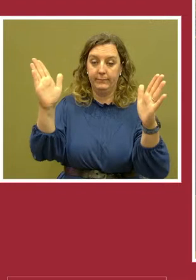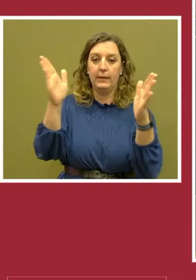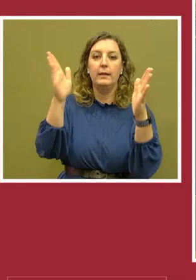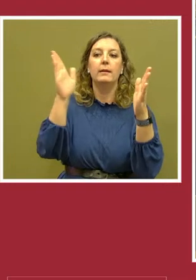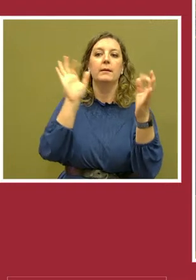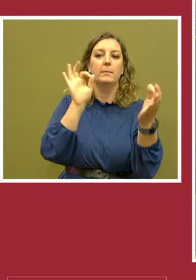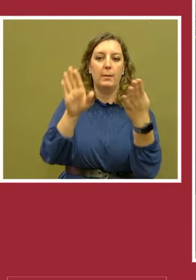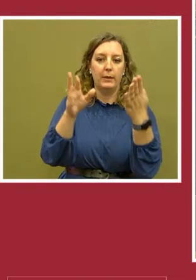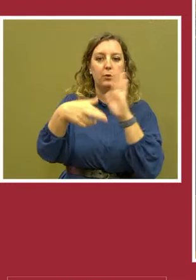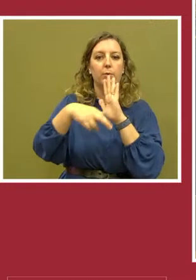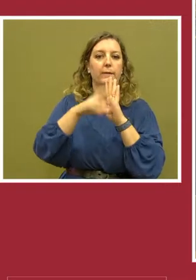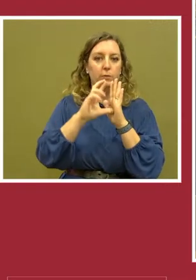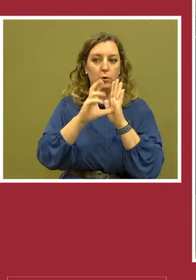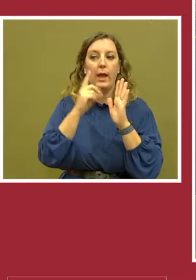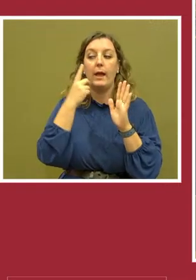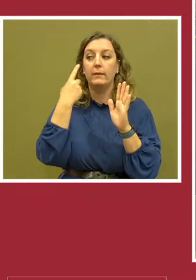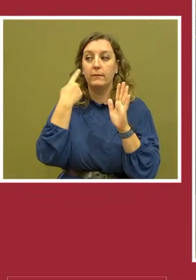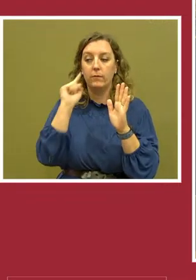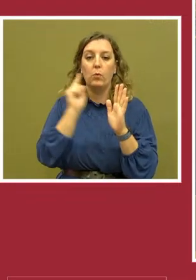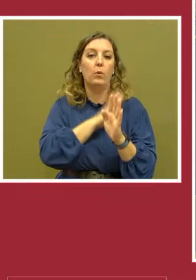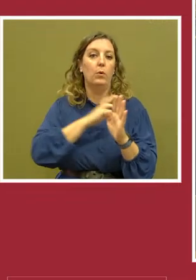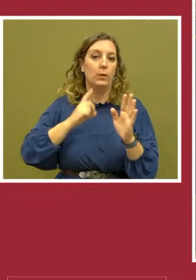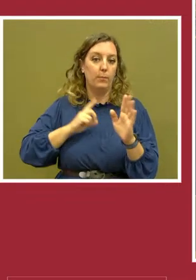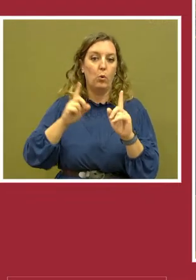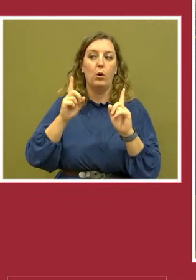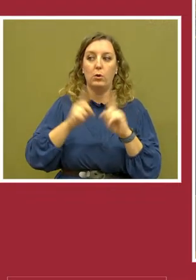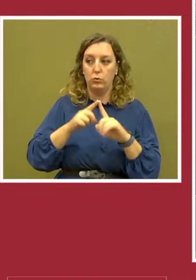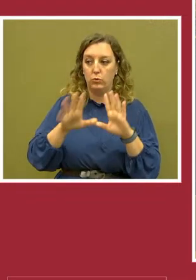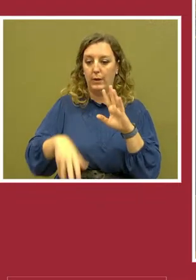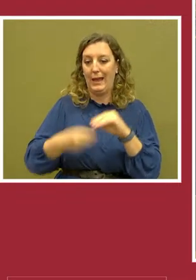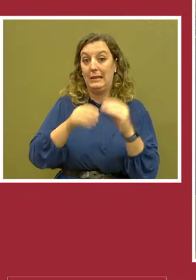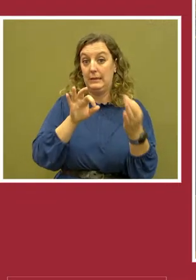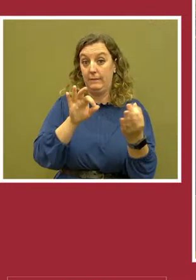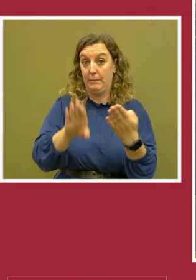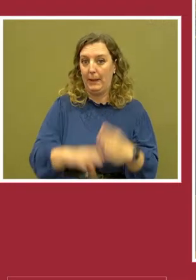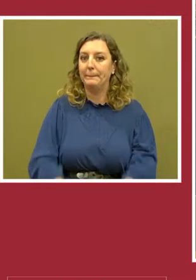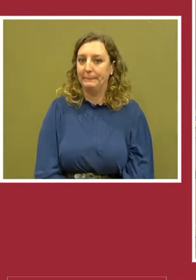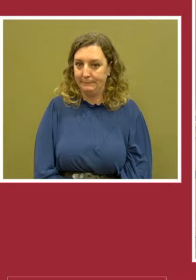for public review, and also for the board's input and feedback.